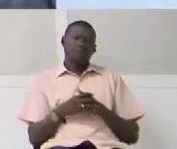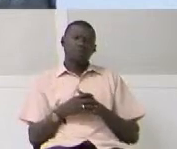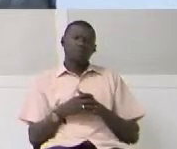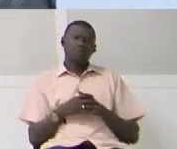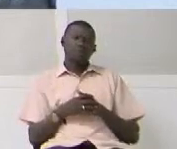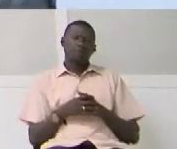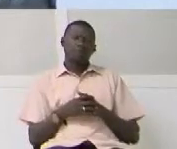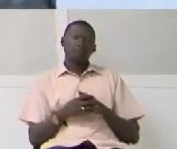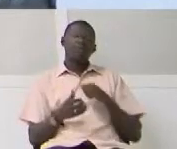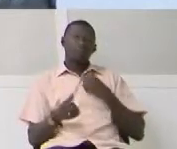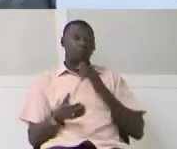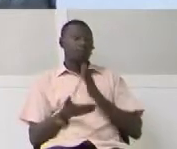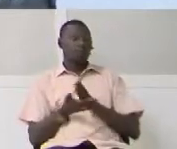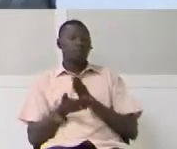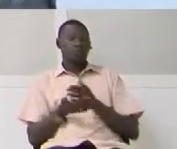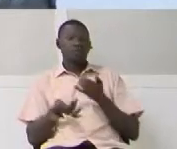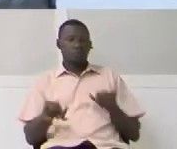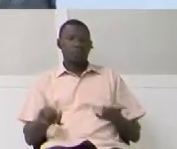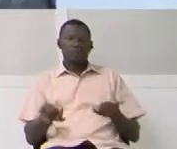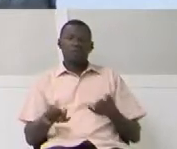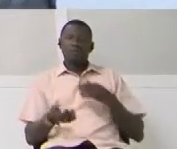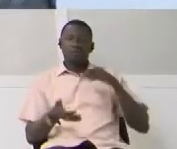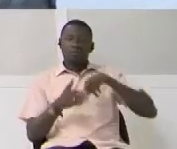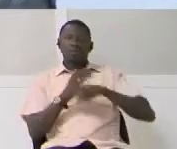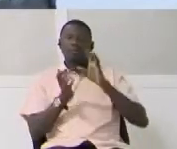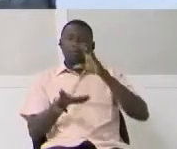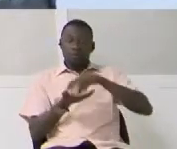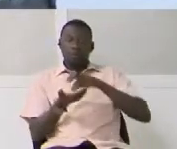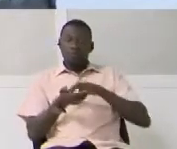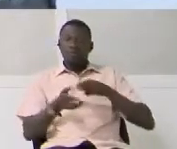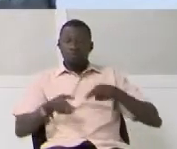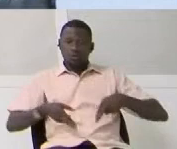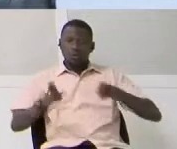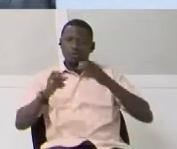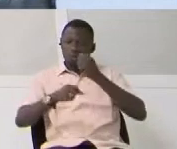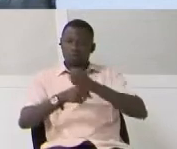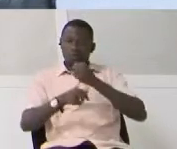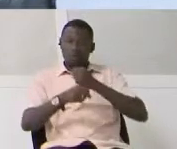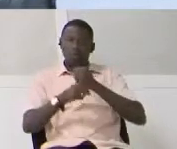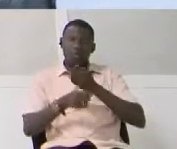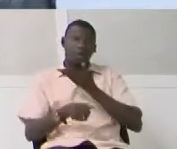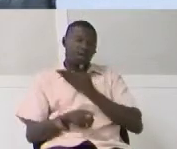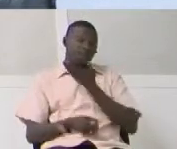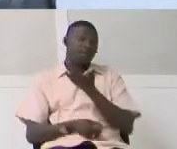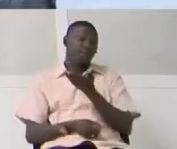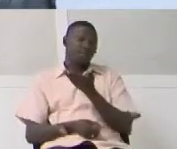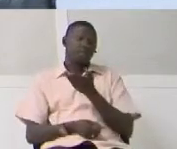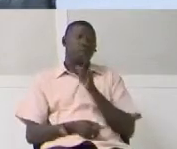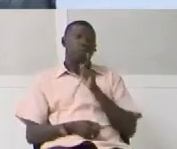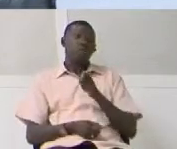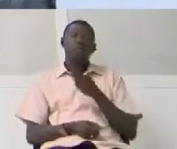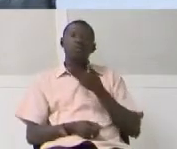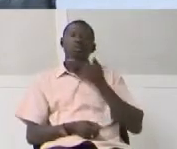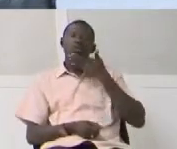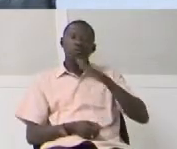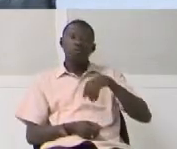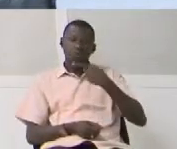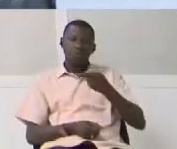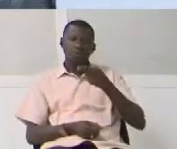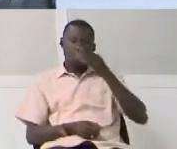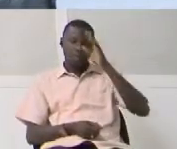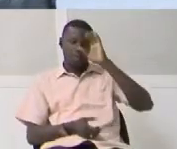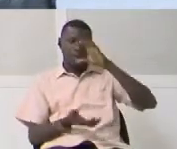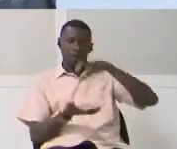true, today in Banjul, the roads have been constructed. Why hala yi Banjul yi? But the youth of